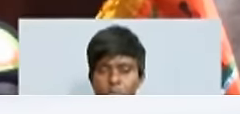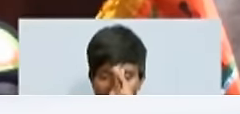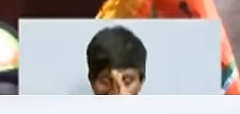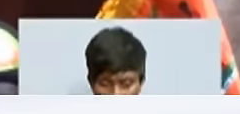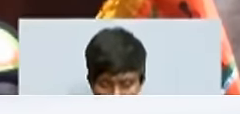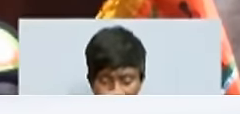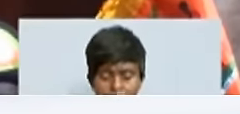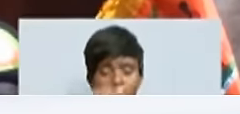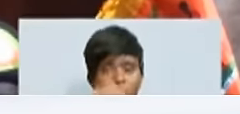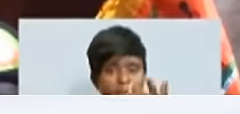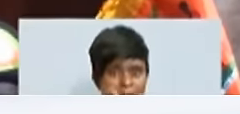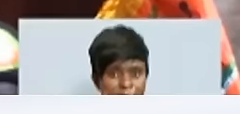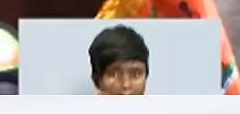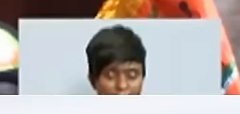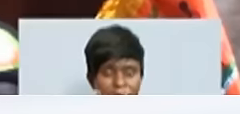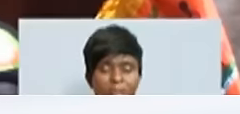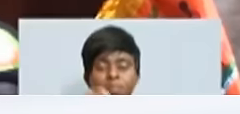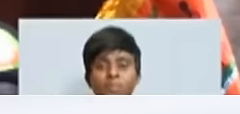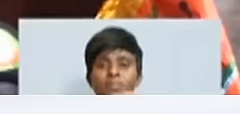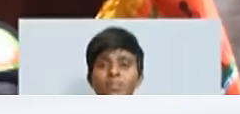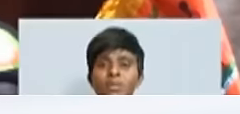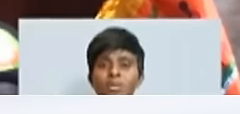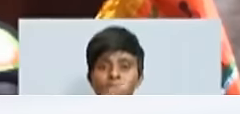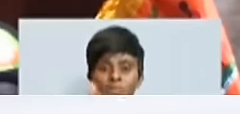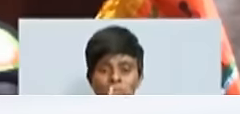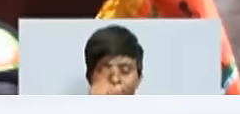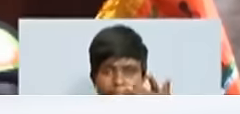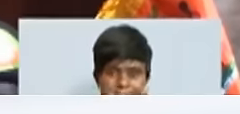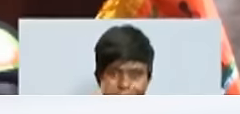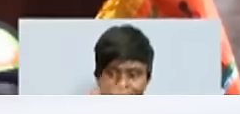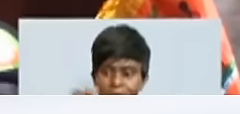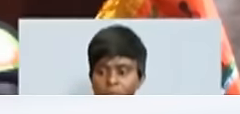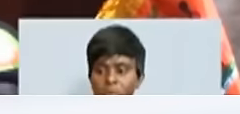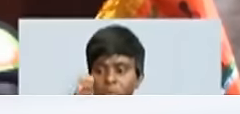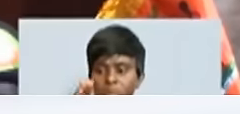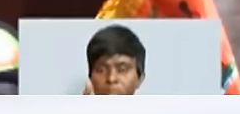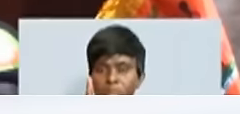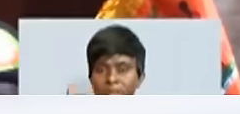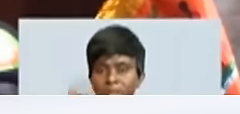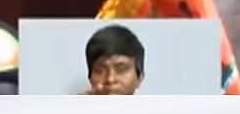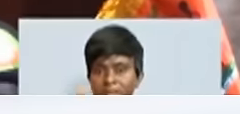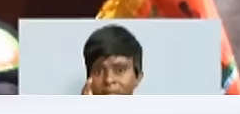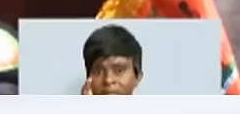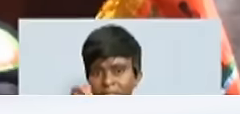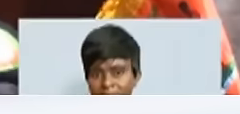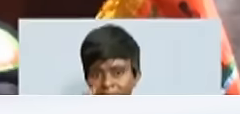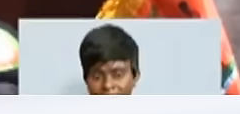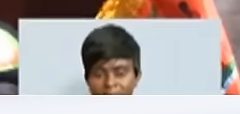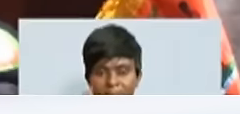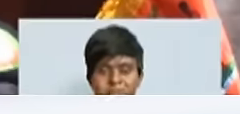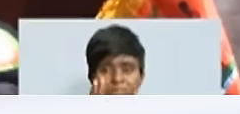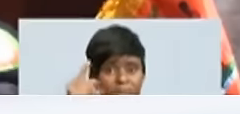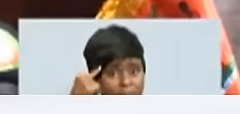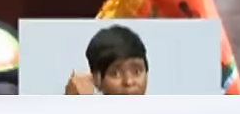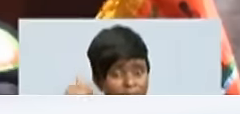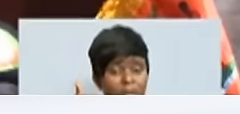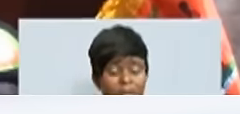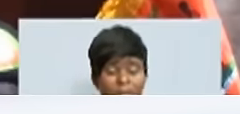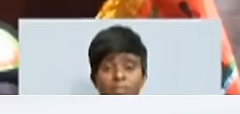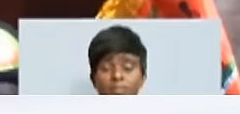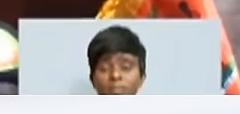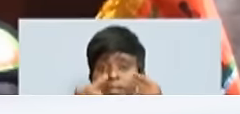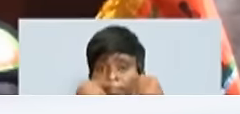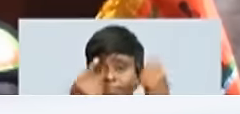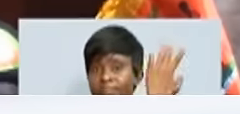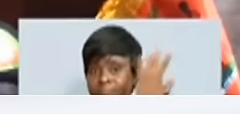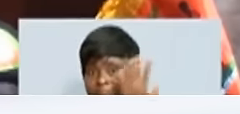our tax obligations. All our tax obligations. To this effect, government has made progress in